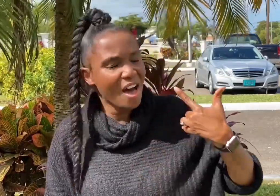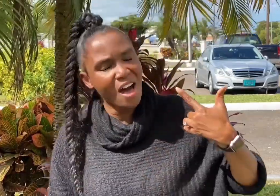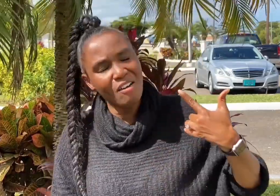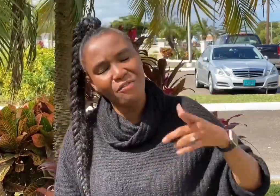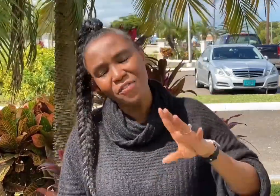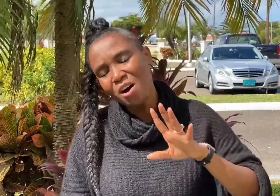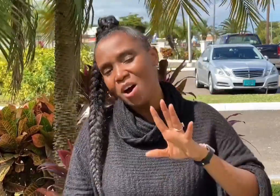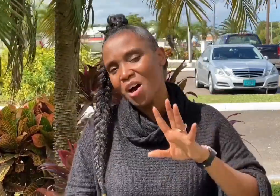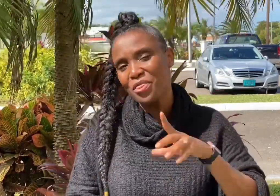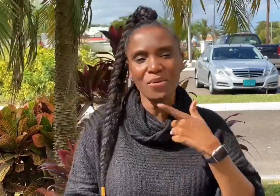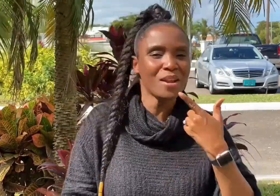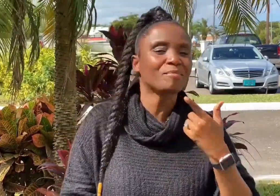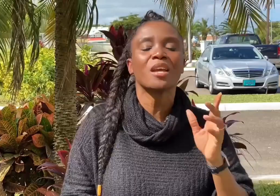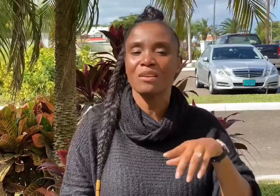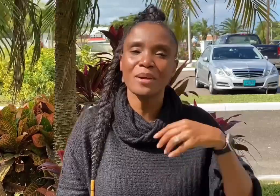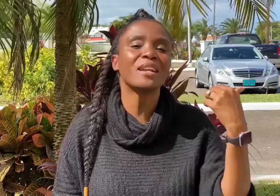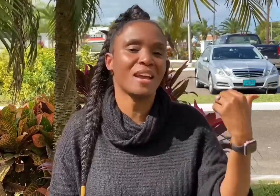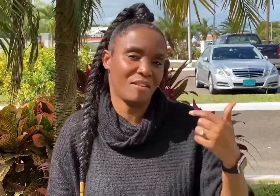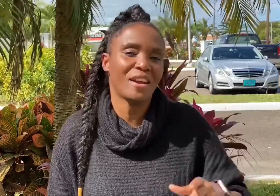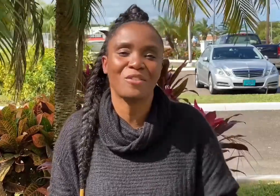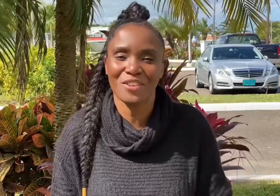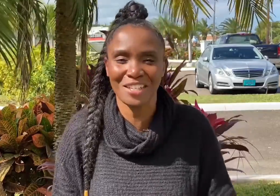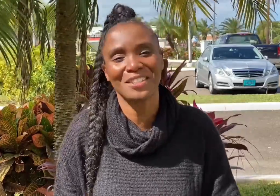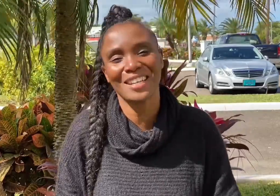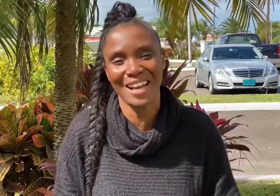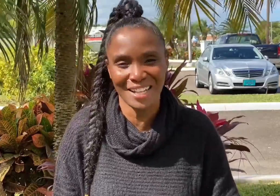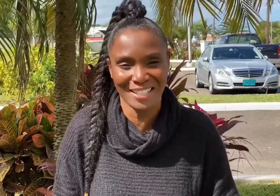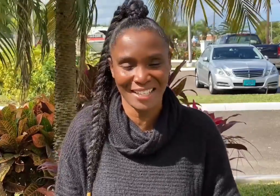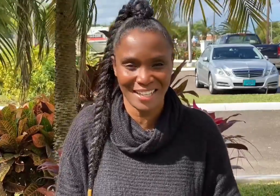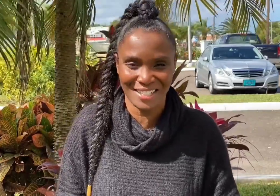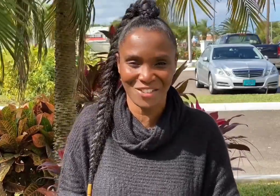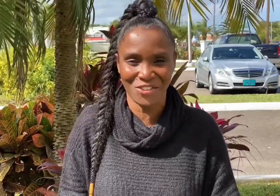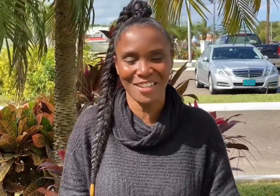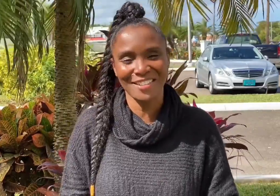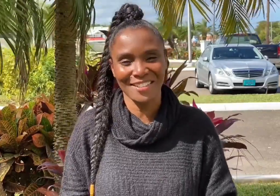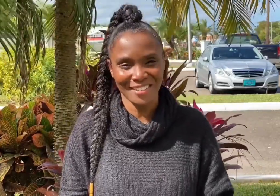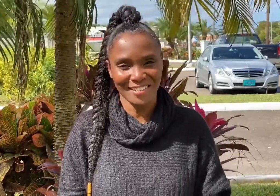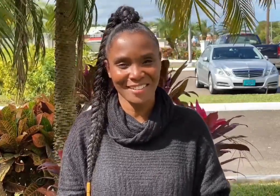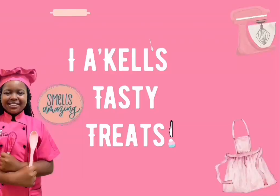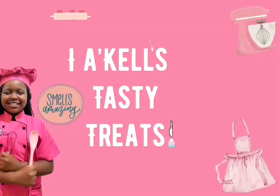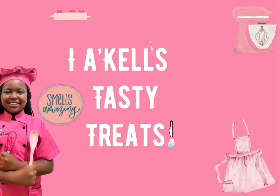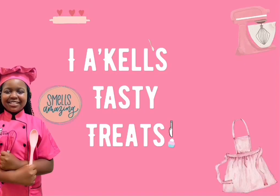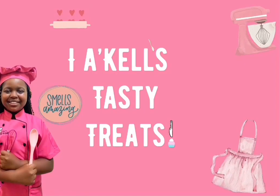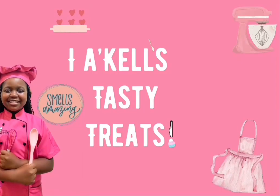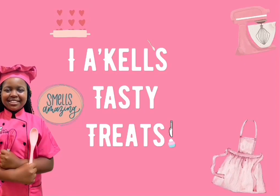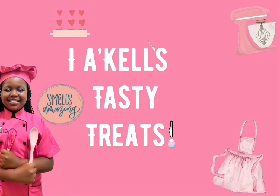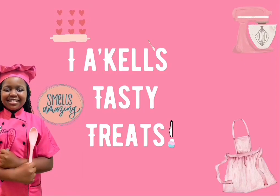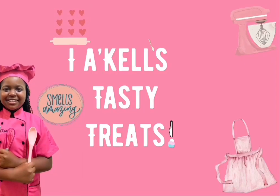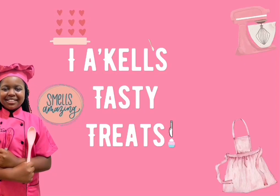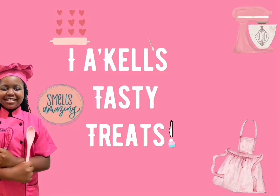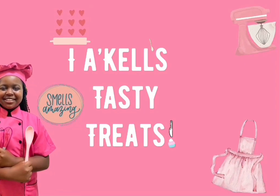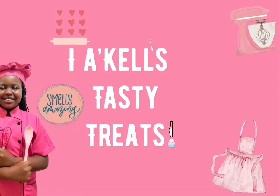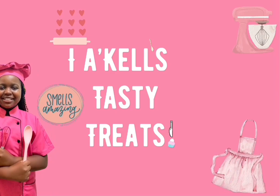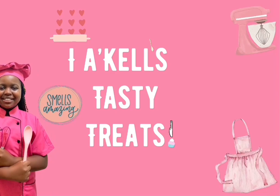In 5, 4, 3, we're going to head right over to Takell's tasty treats.